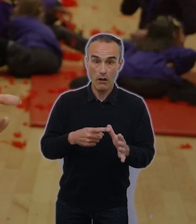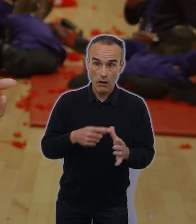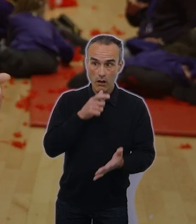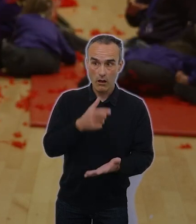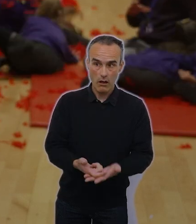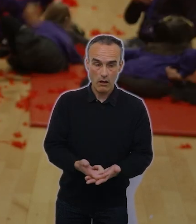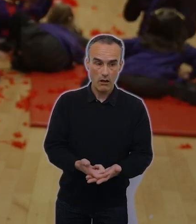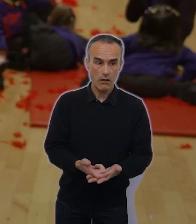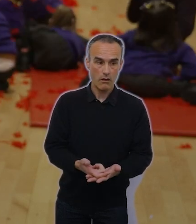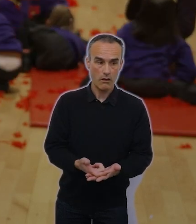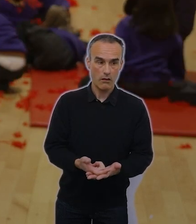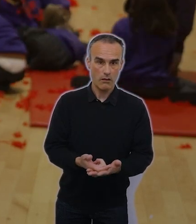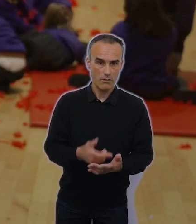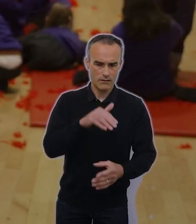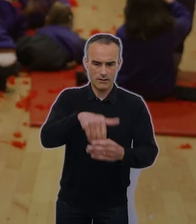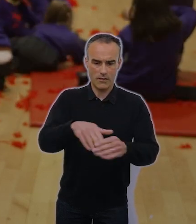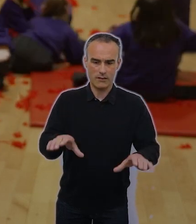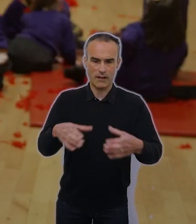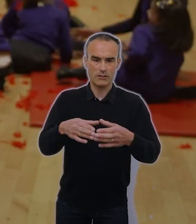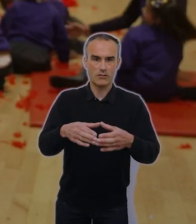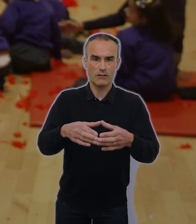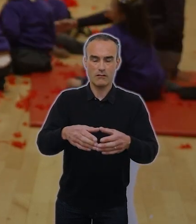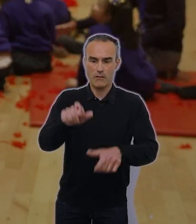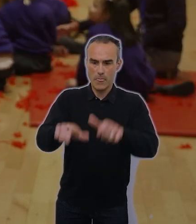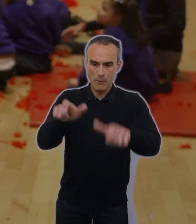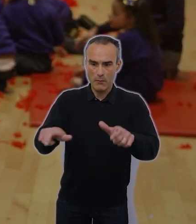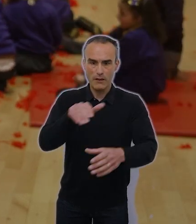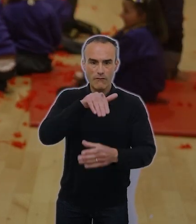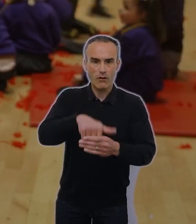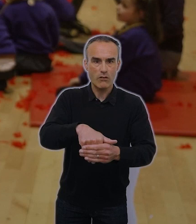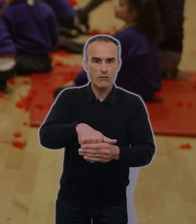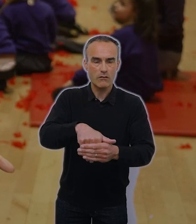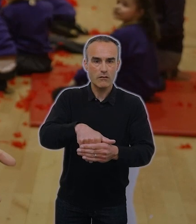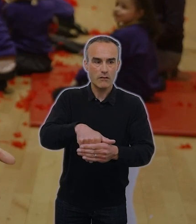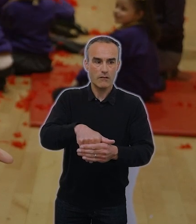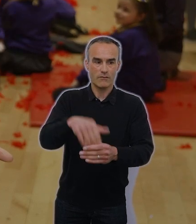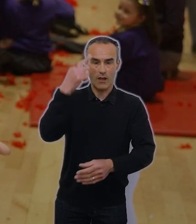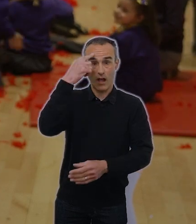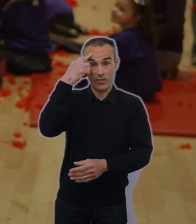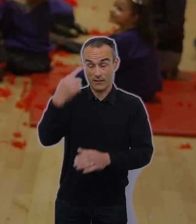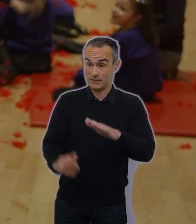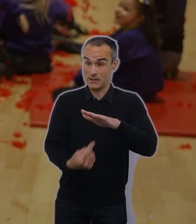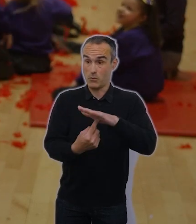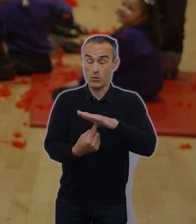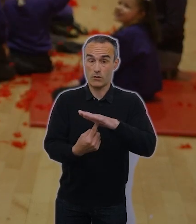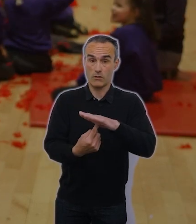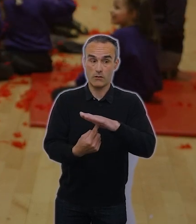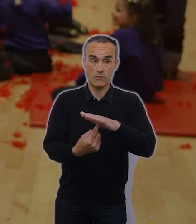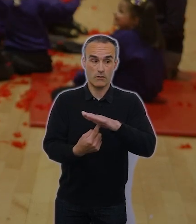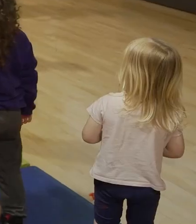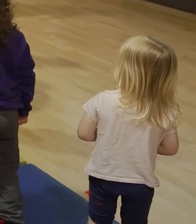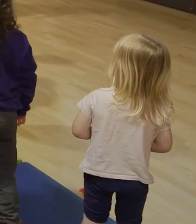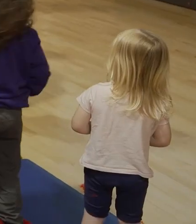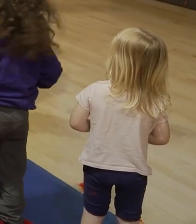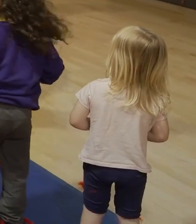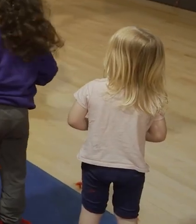And to be in this category where the public is involved in it, I think that is really important. Because the